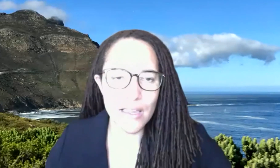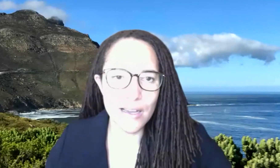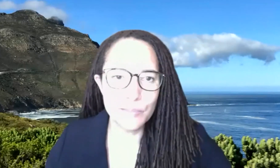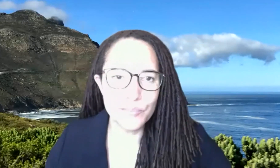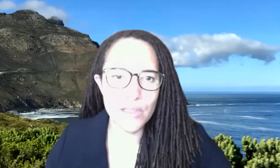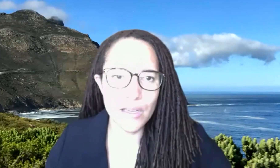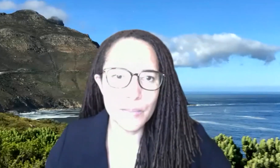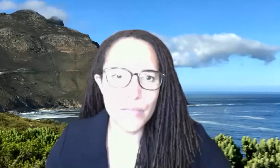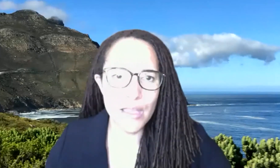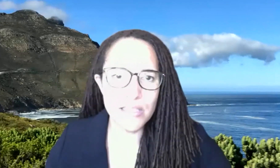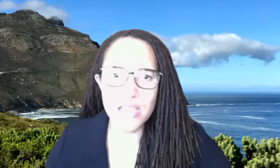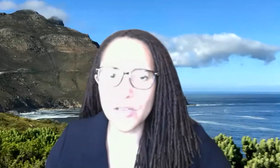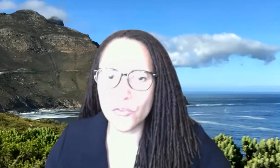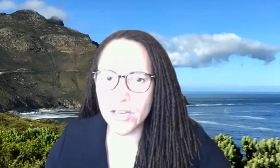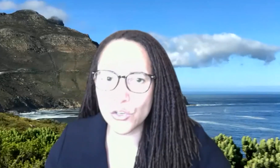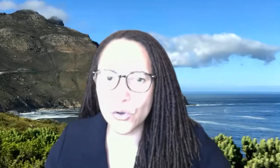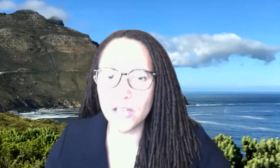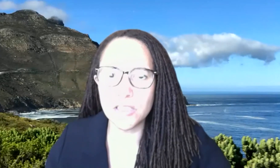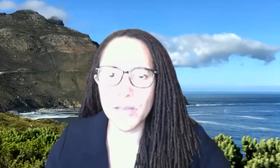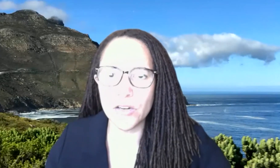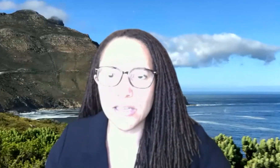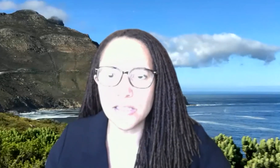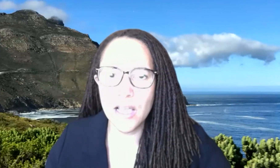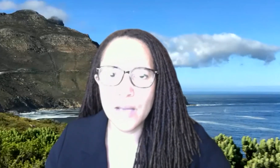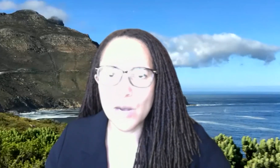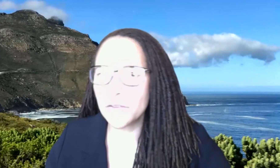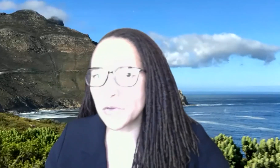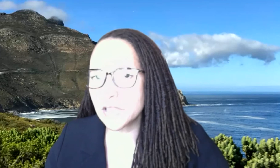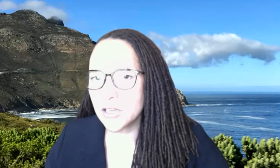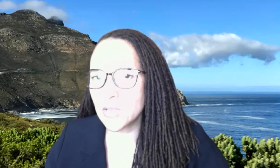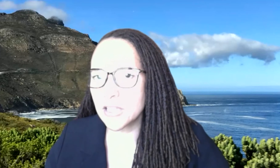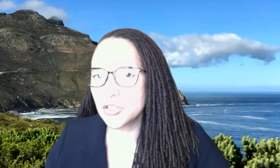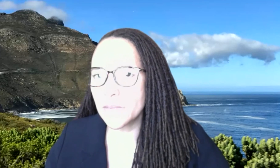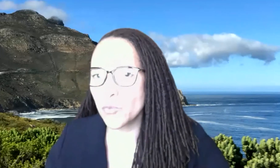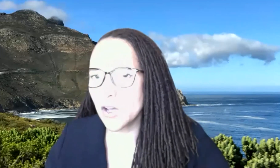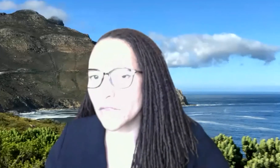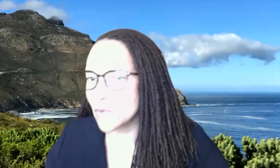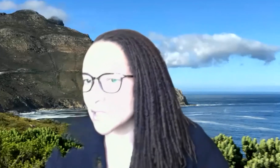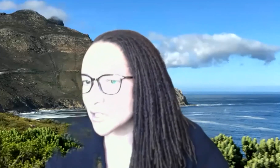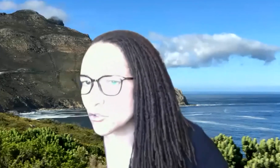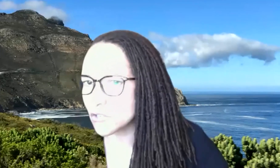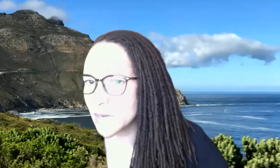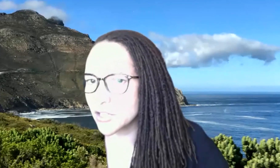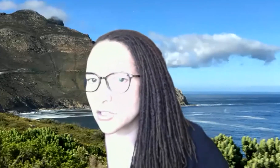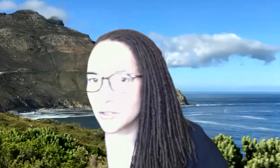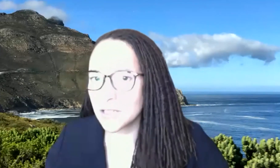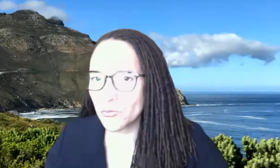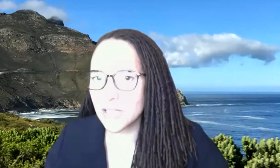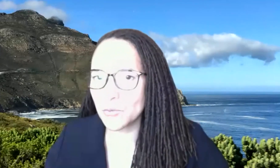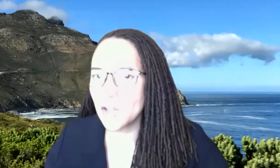today, is the topic of racial health disparities. But I want to focus on the interrelationship of wealth and residential